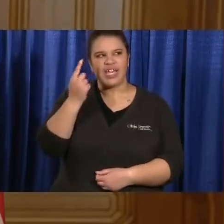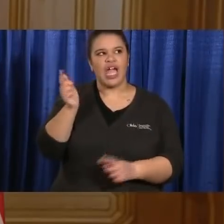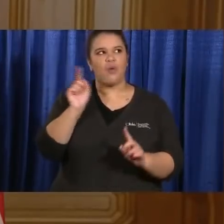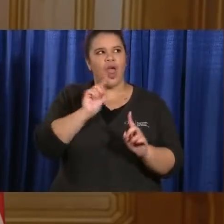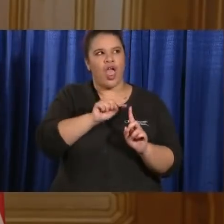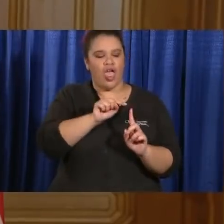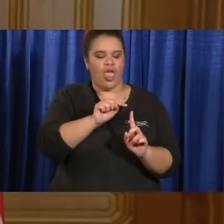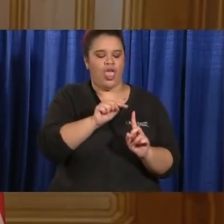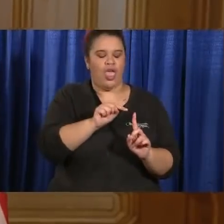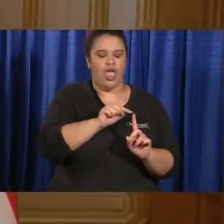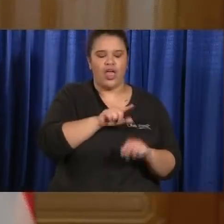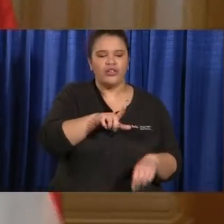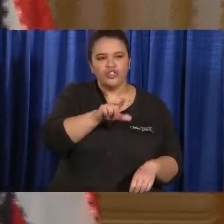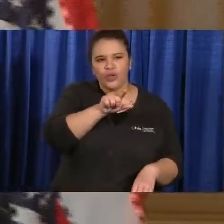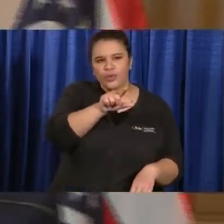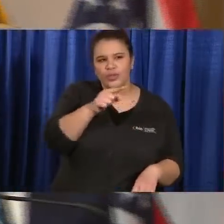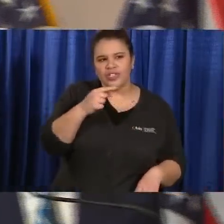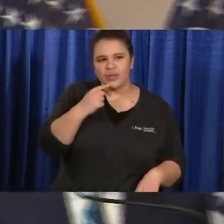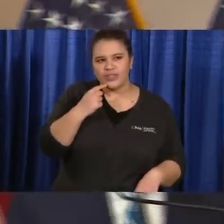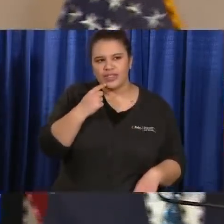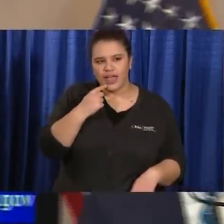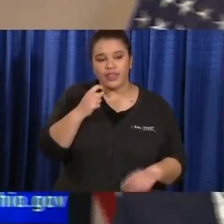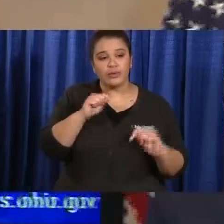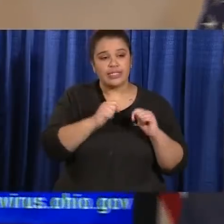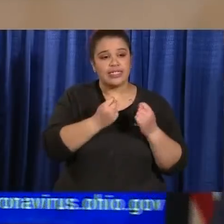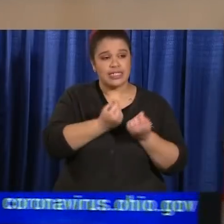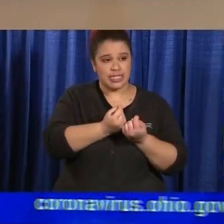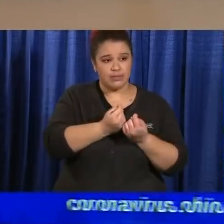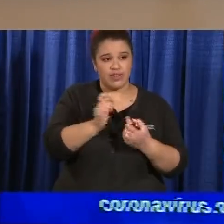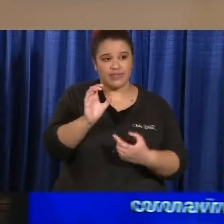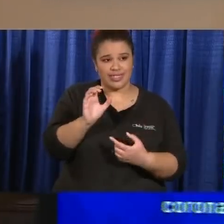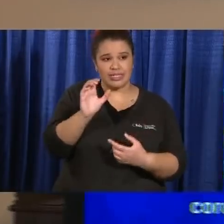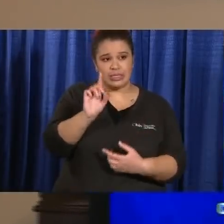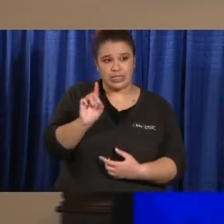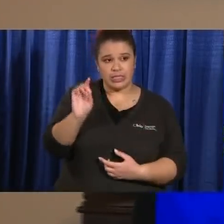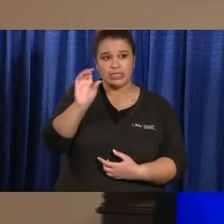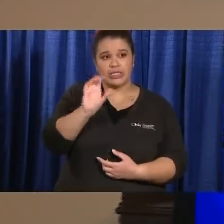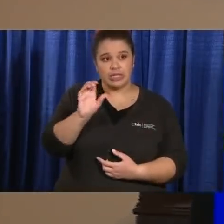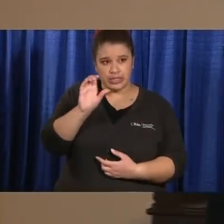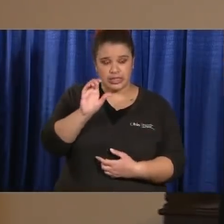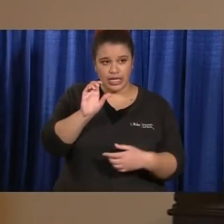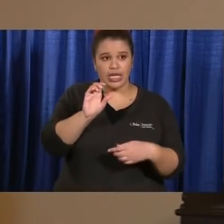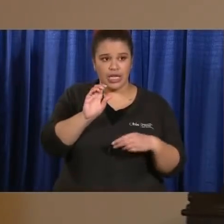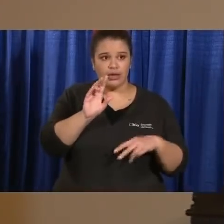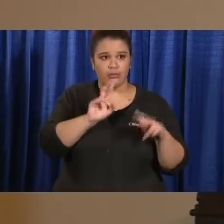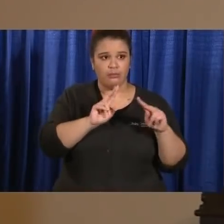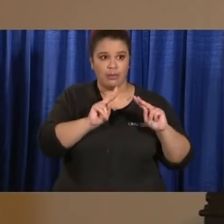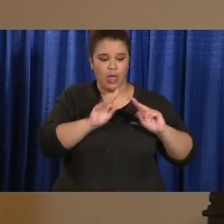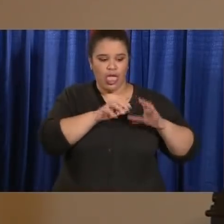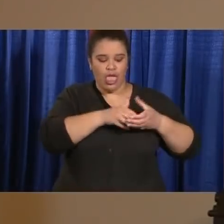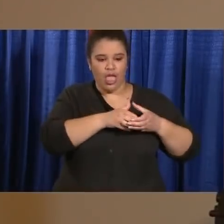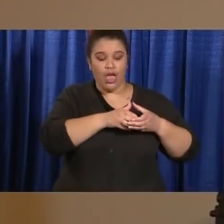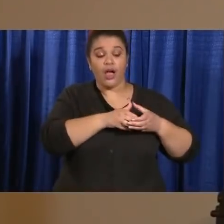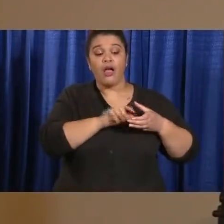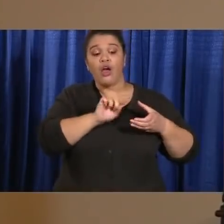Dr. Acton, you had said that a team of CDC workers were going into rural Ohio to try to do like an